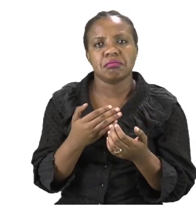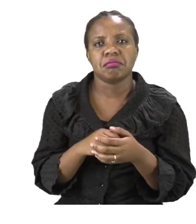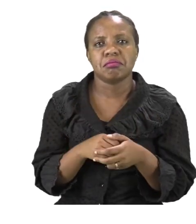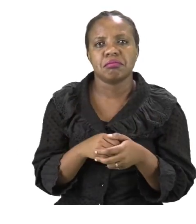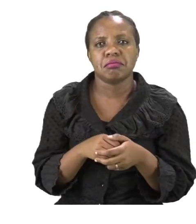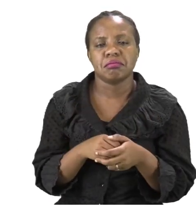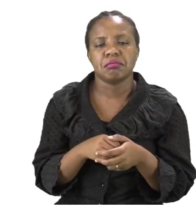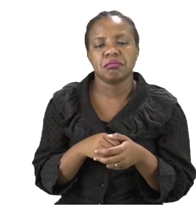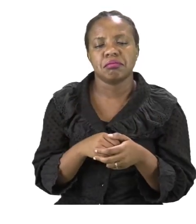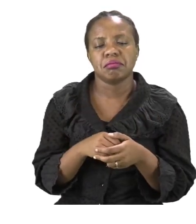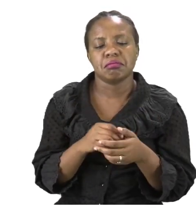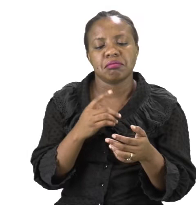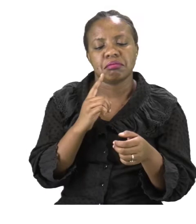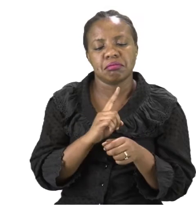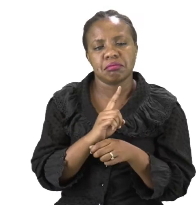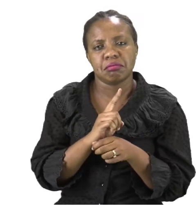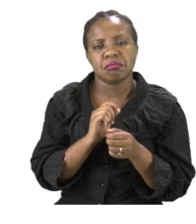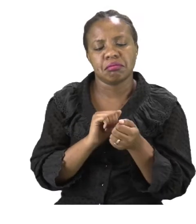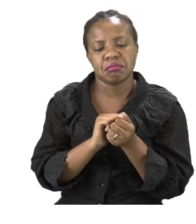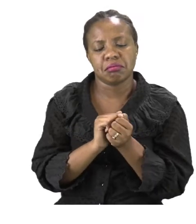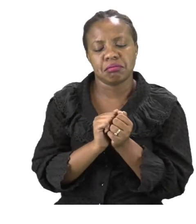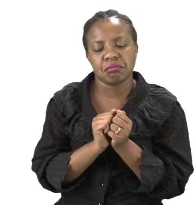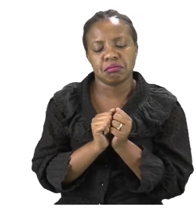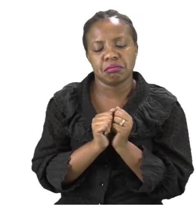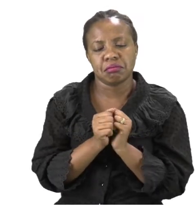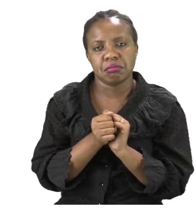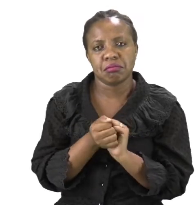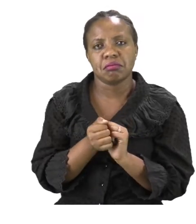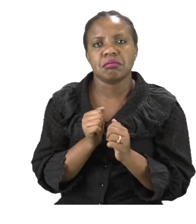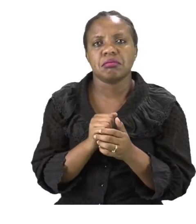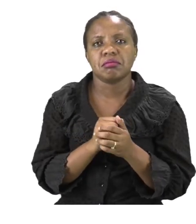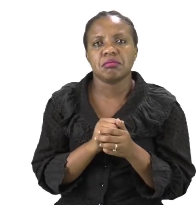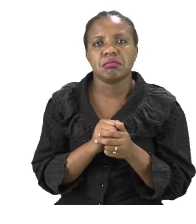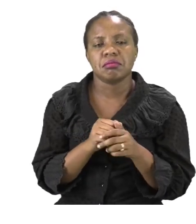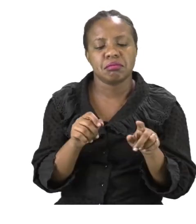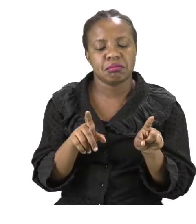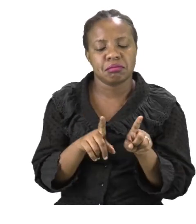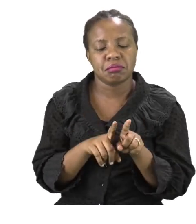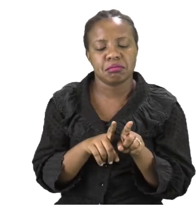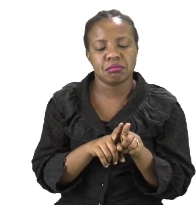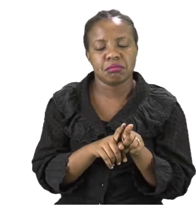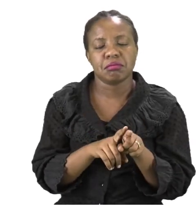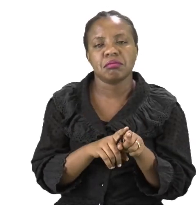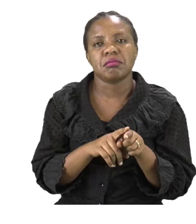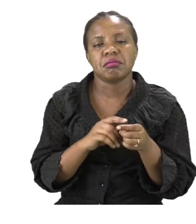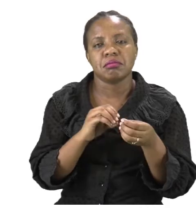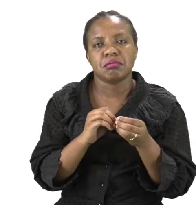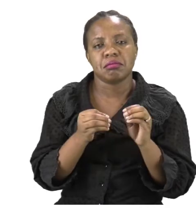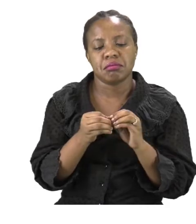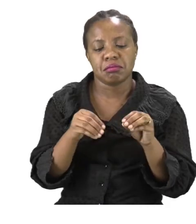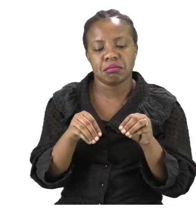first change them into the numbers that we were doing before, where one number is on top of